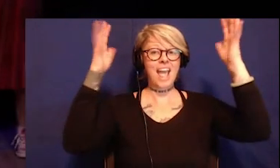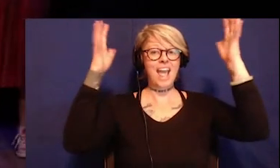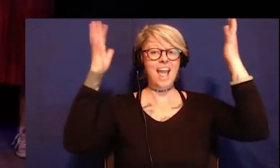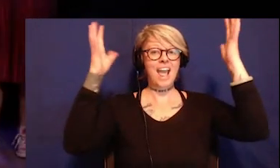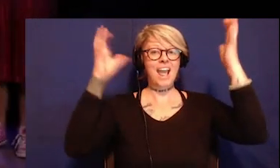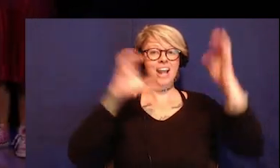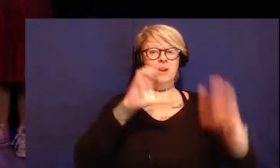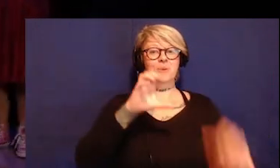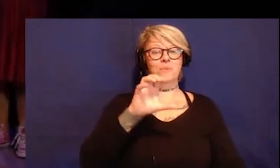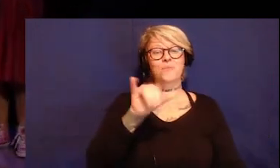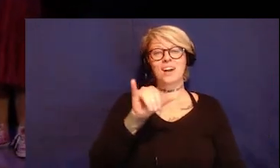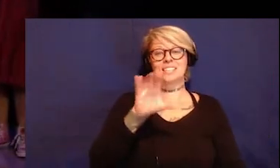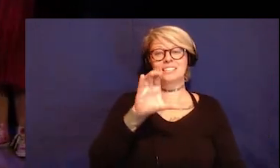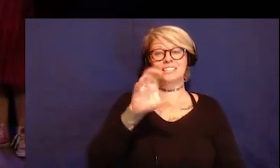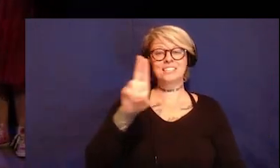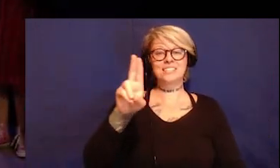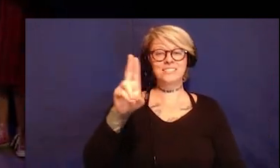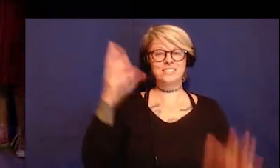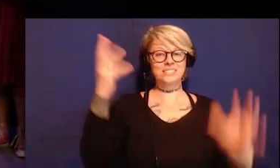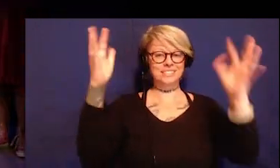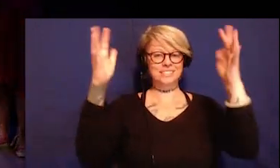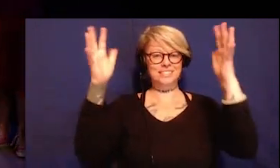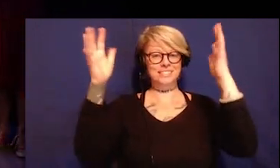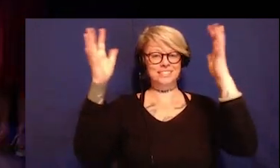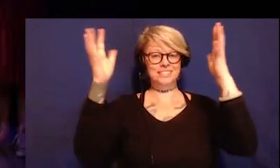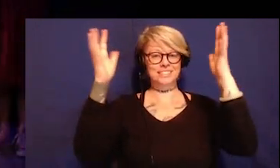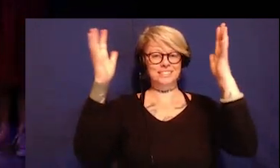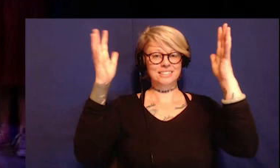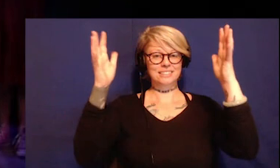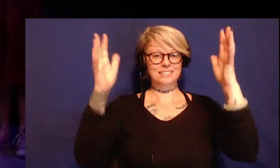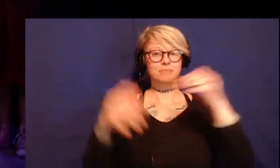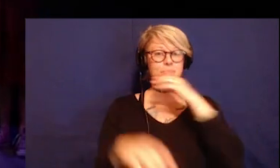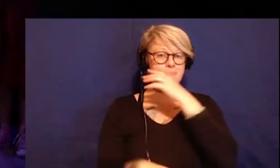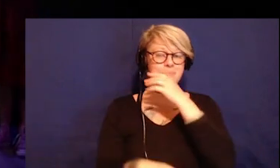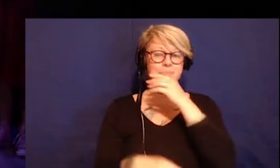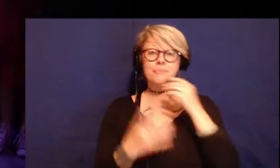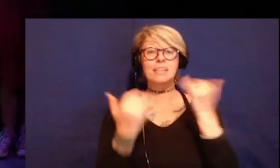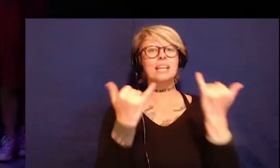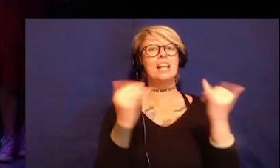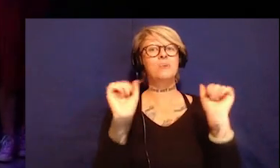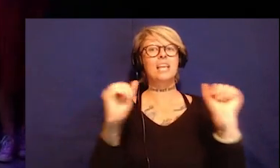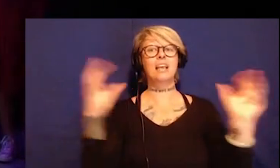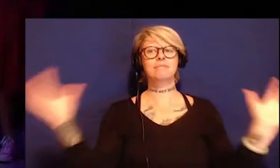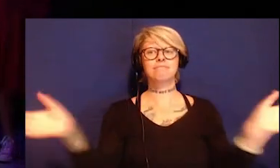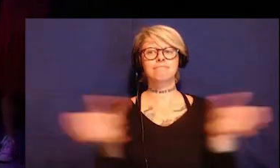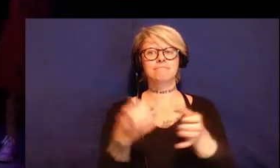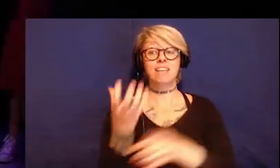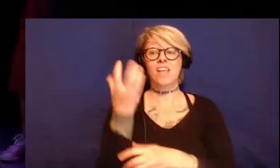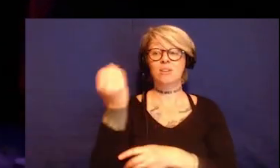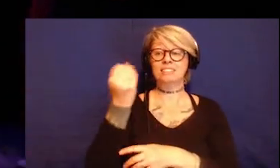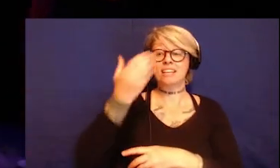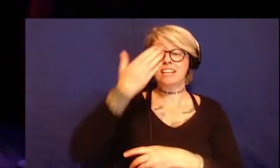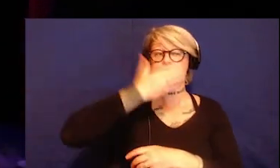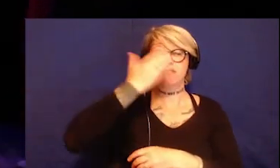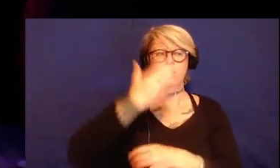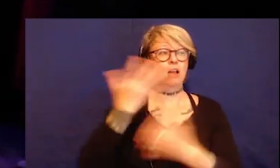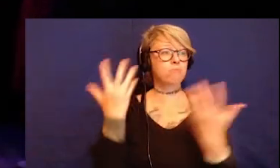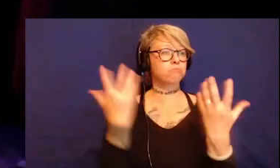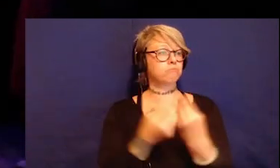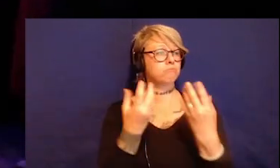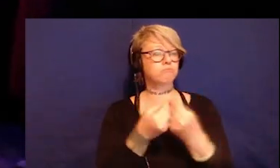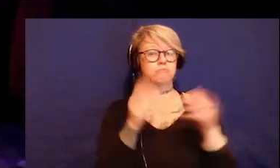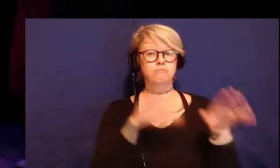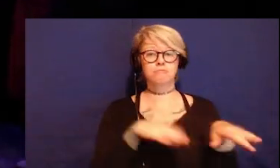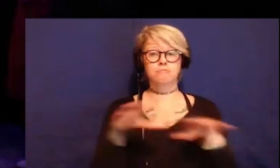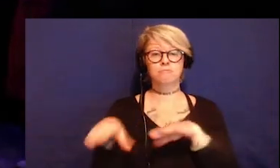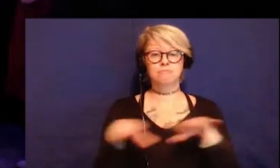Creators Unit. Please feel free to join us outside, out front. We'll all hang out for a bit. And good job. I'm proud